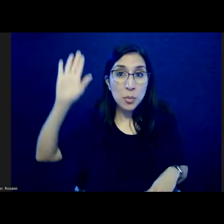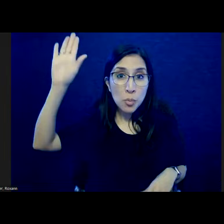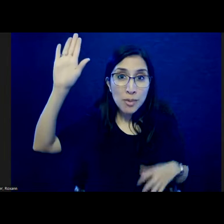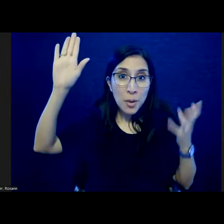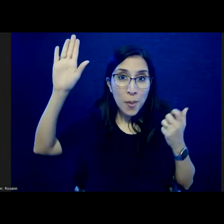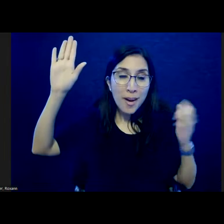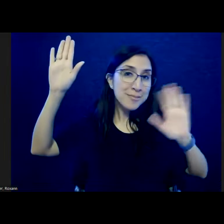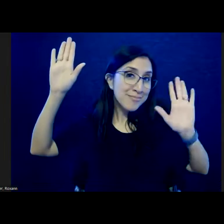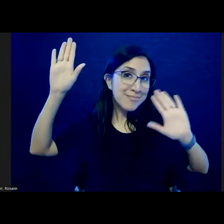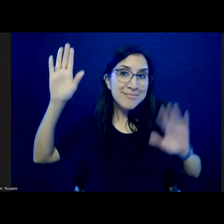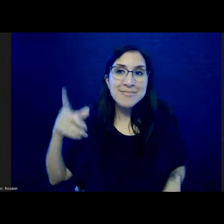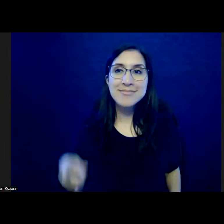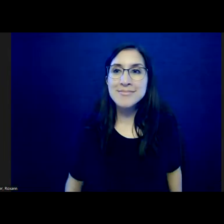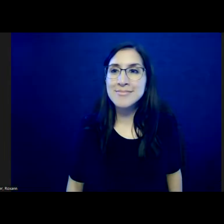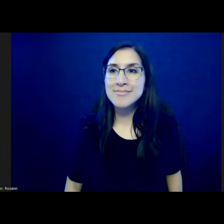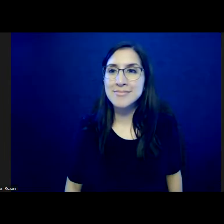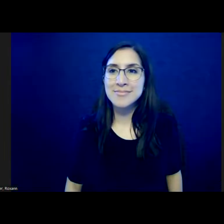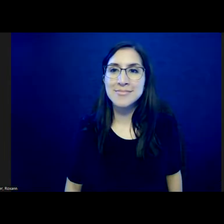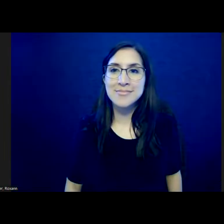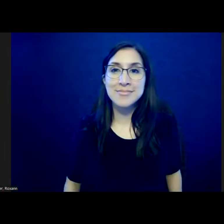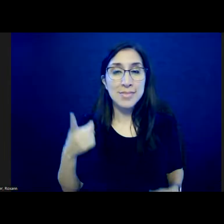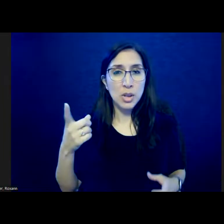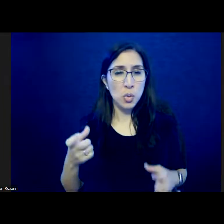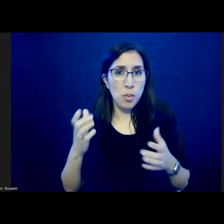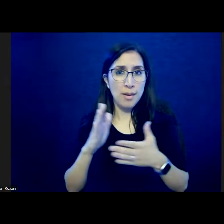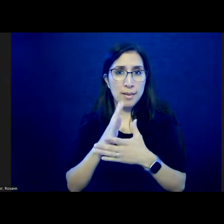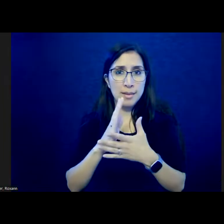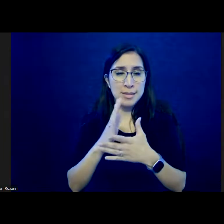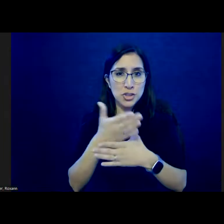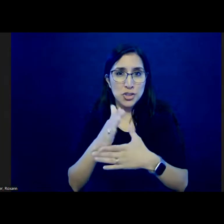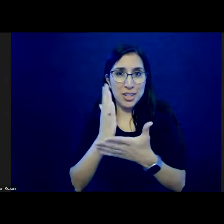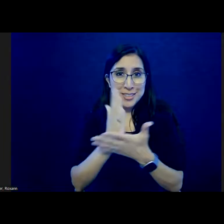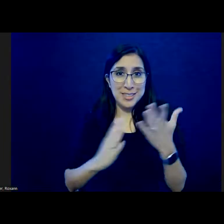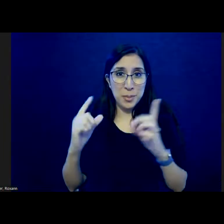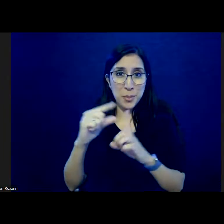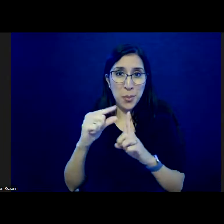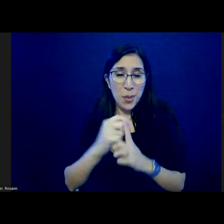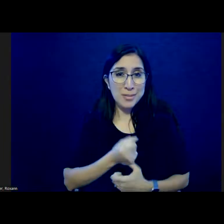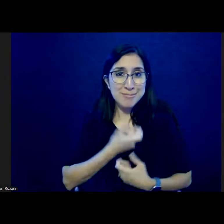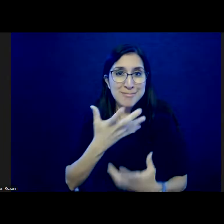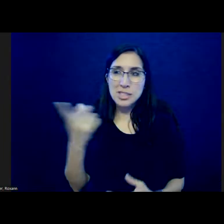to everybody. I said, do you want to share some words? You said, no, thank you.